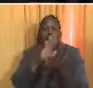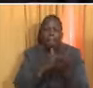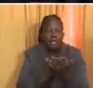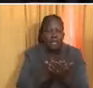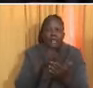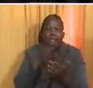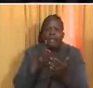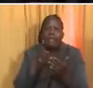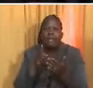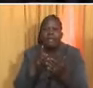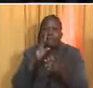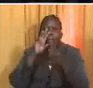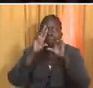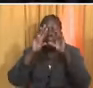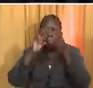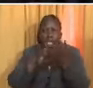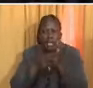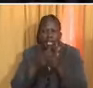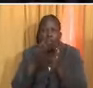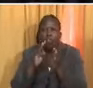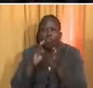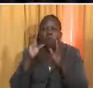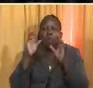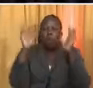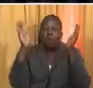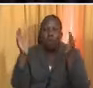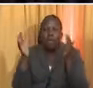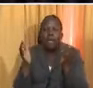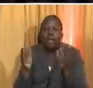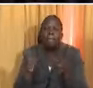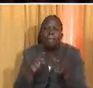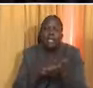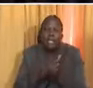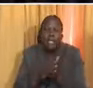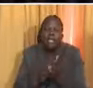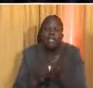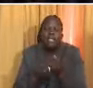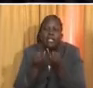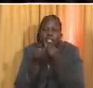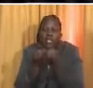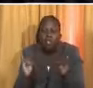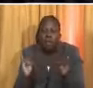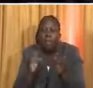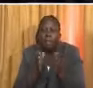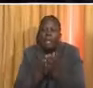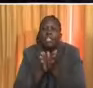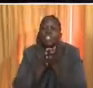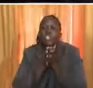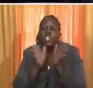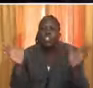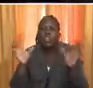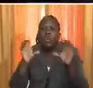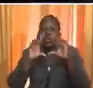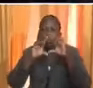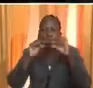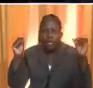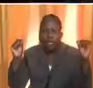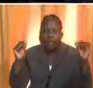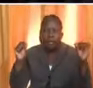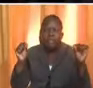term popular initiative can only be an initiative by the general public. In common